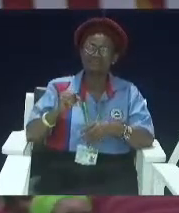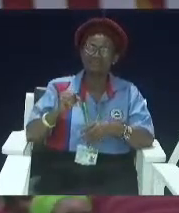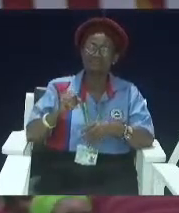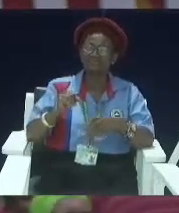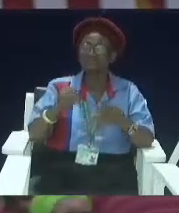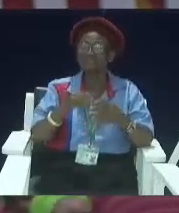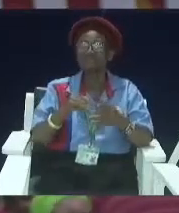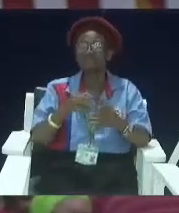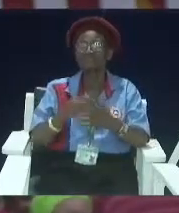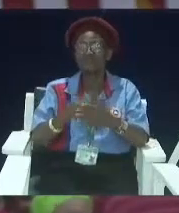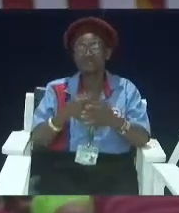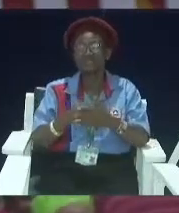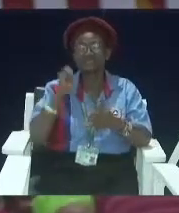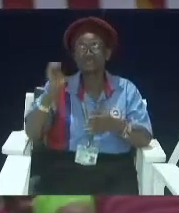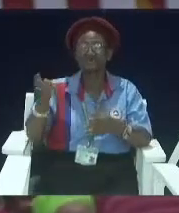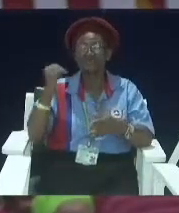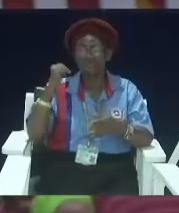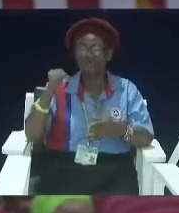in the same Lagos.